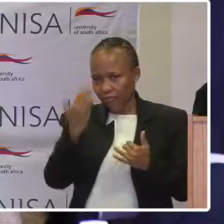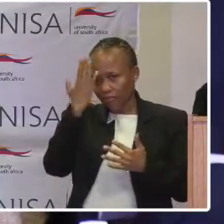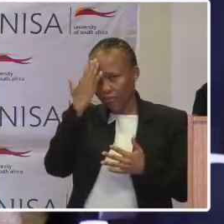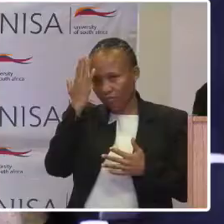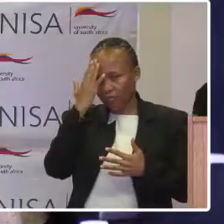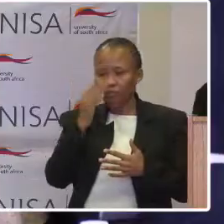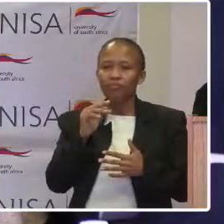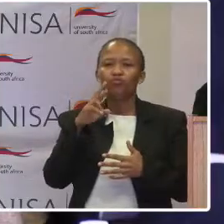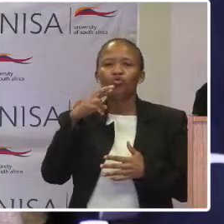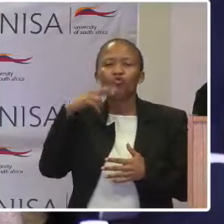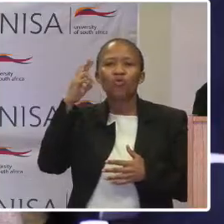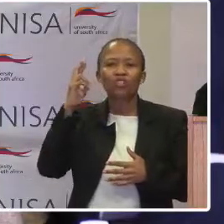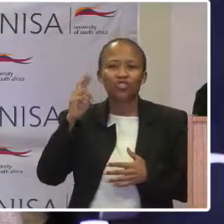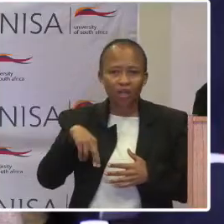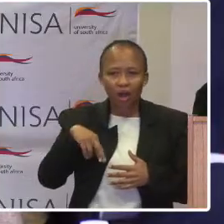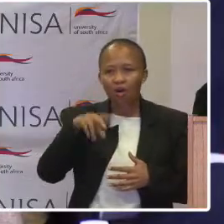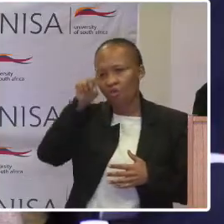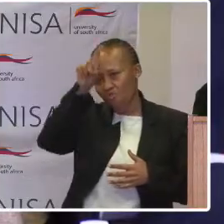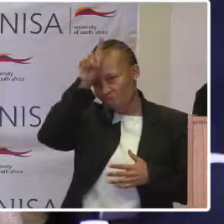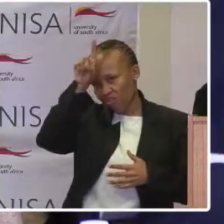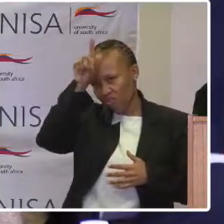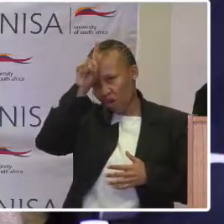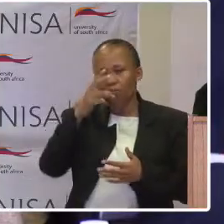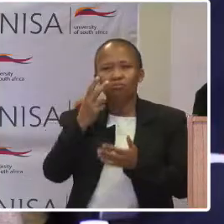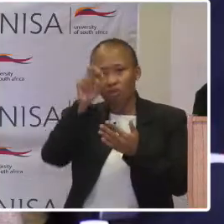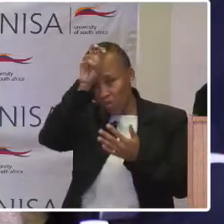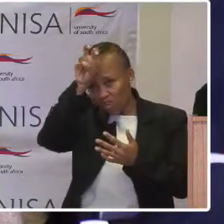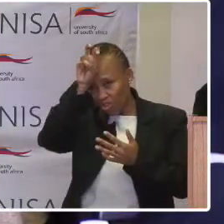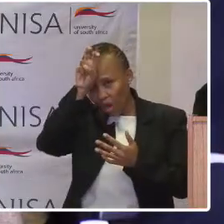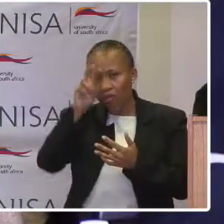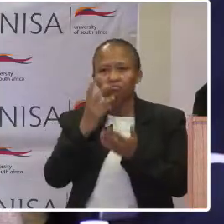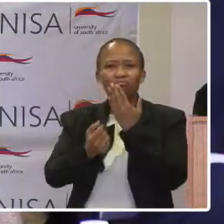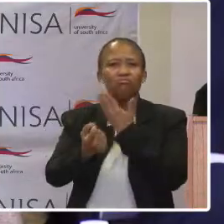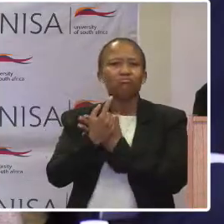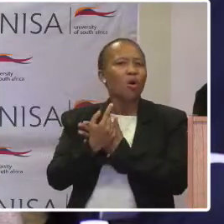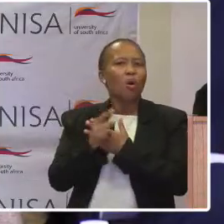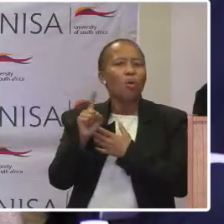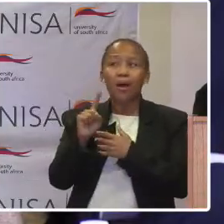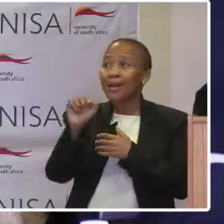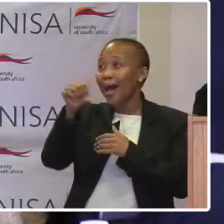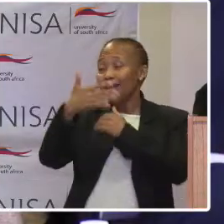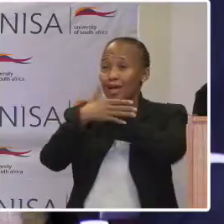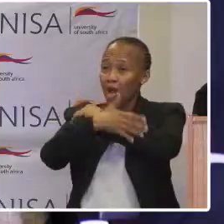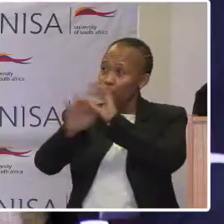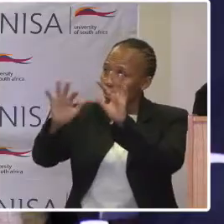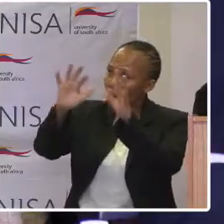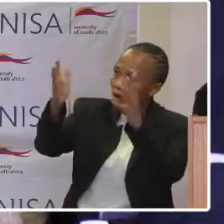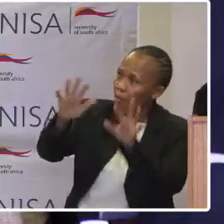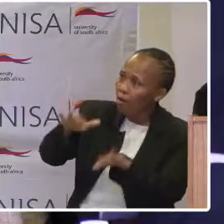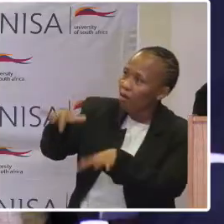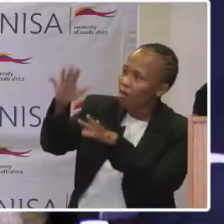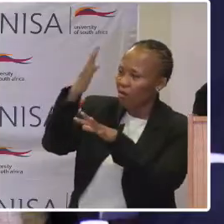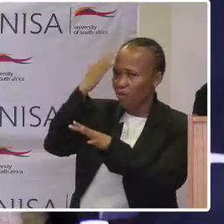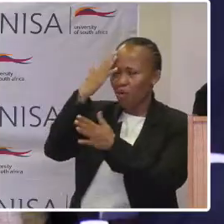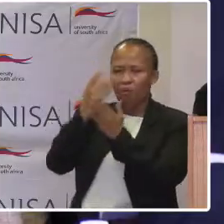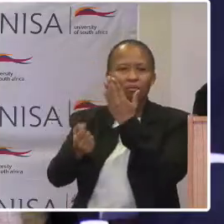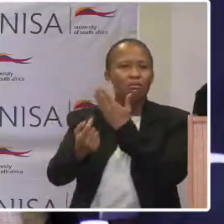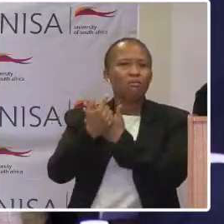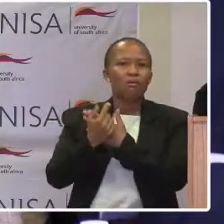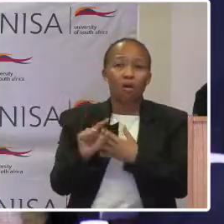and all other countries globally. But the idea of space is